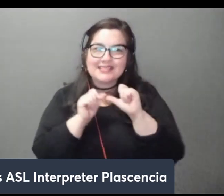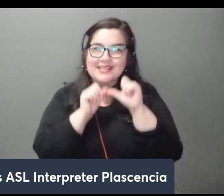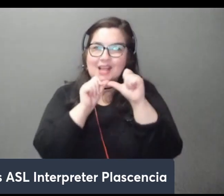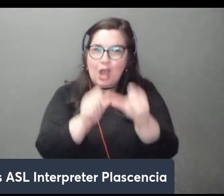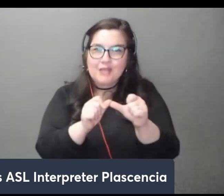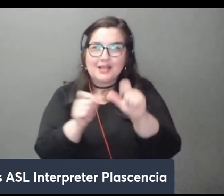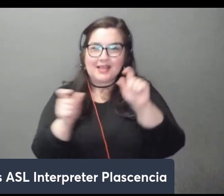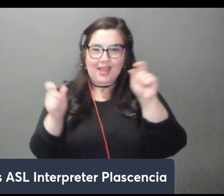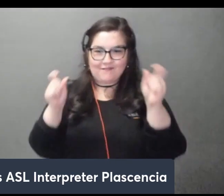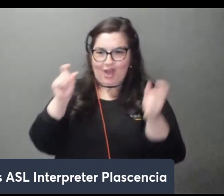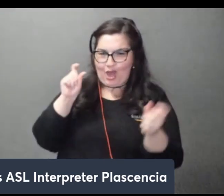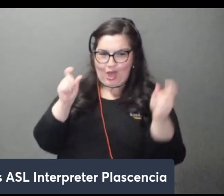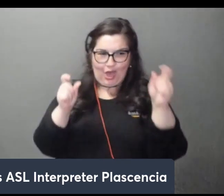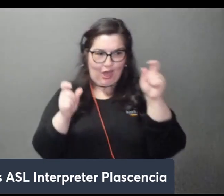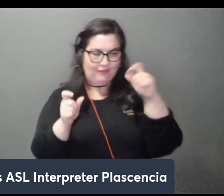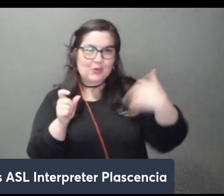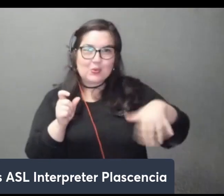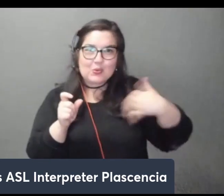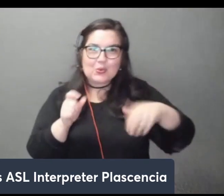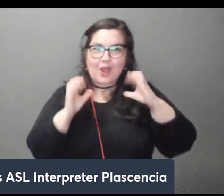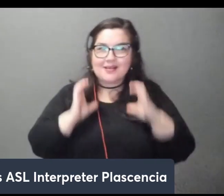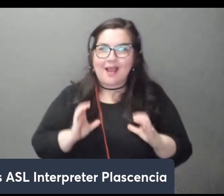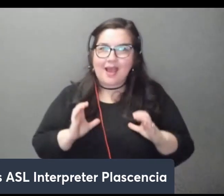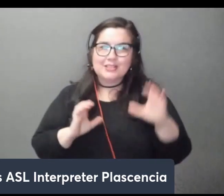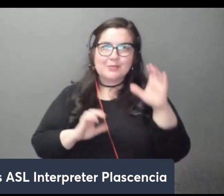evolving, where customers are looking for